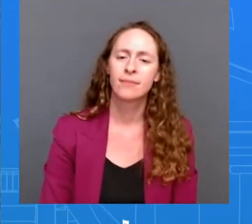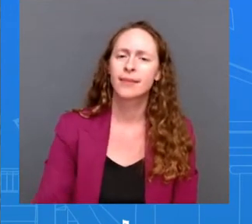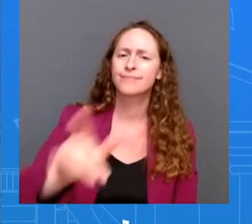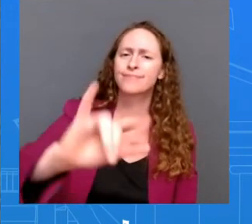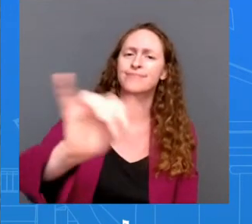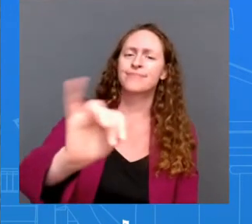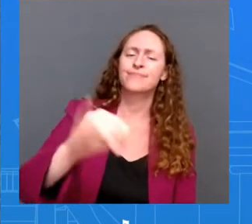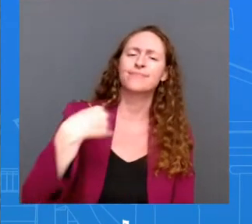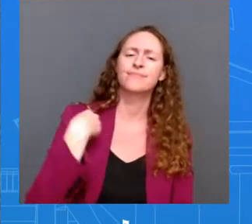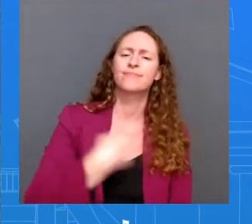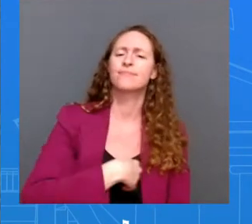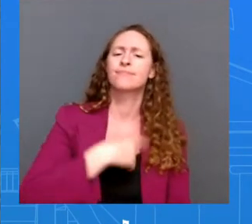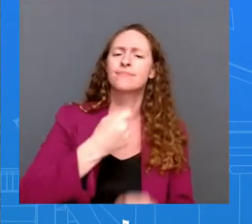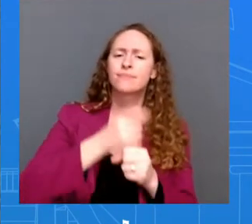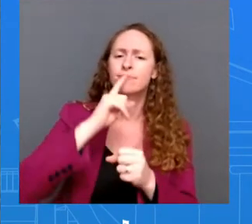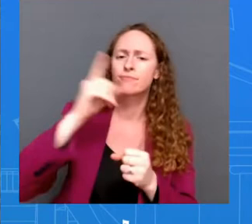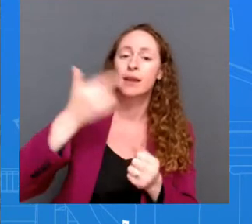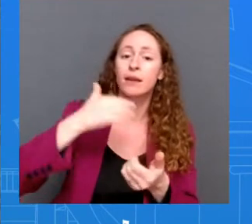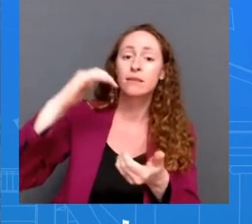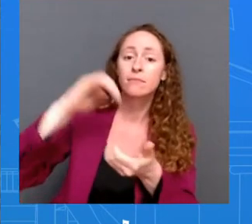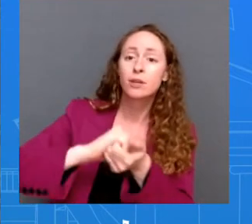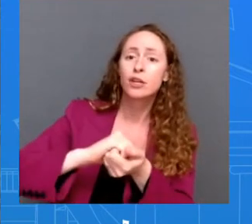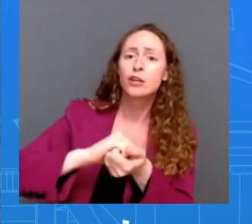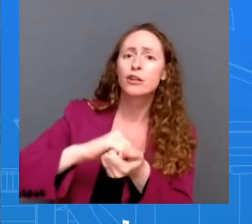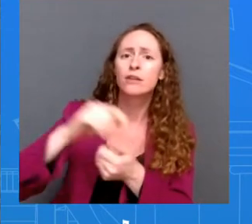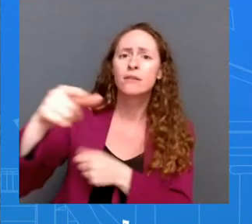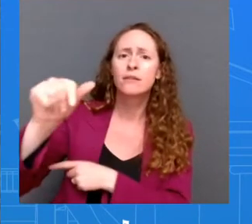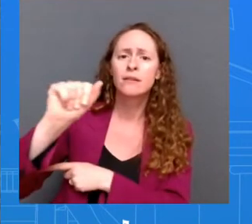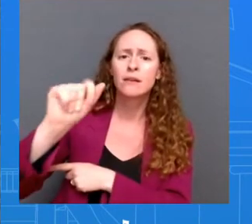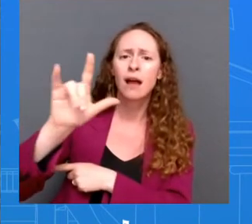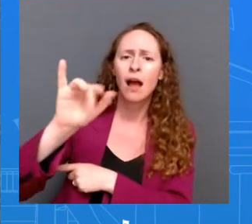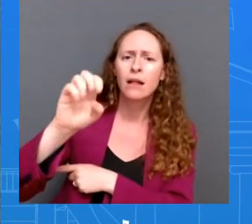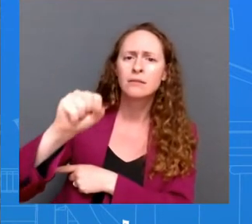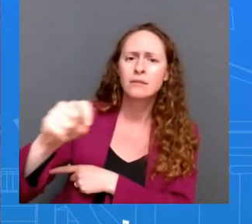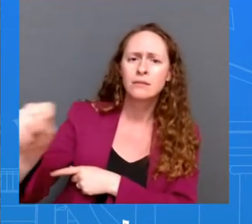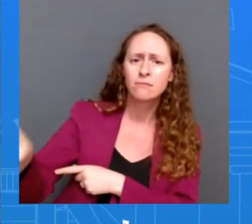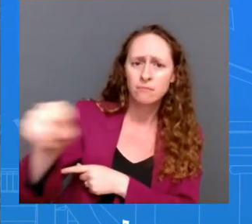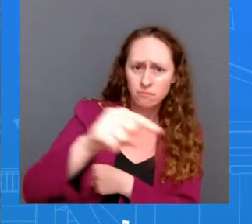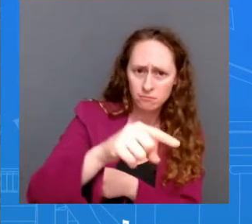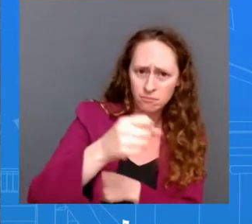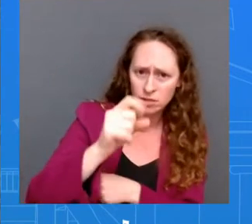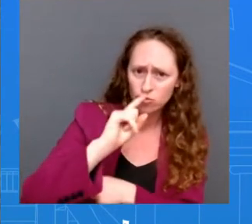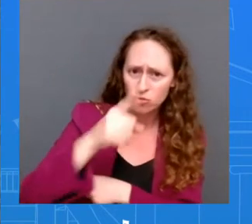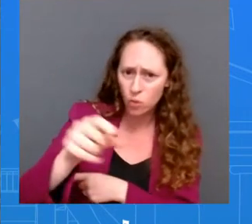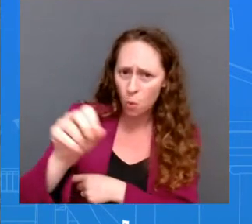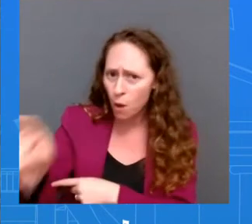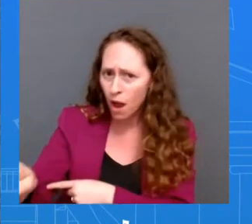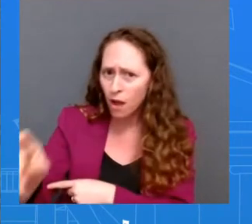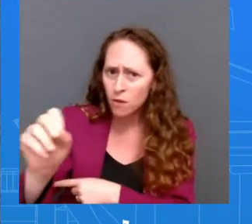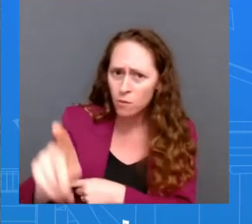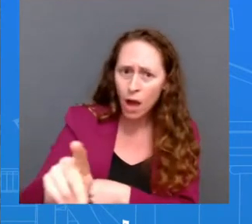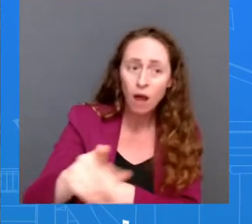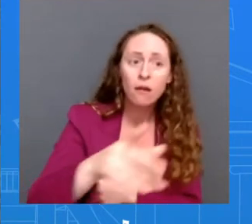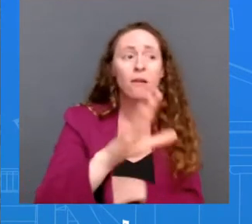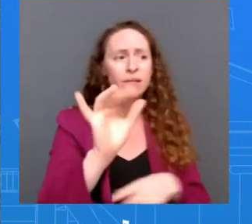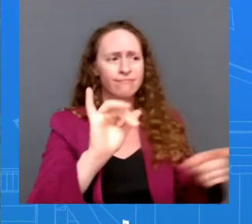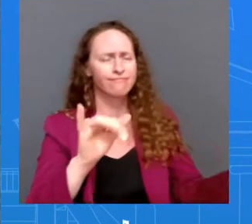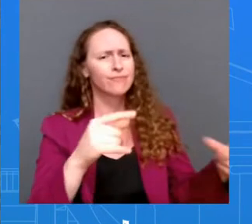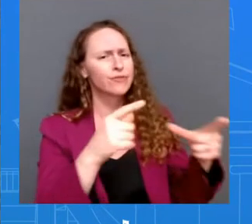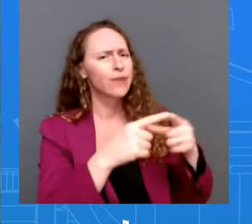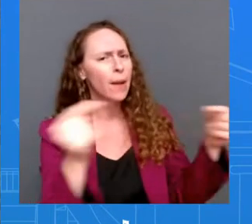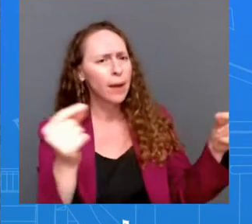Beijing's actions are of concern to Taiwan, to us, to partners around the world. You probably saw the